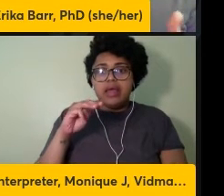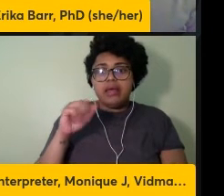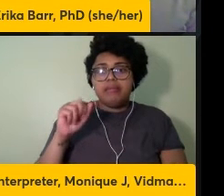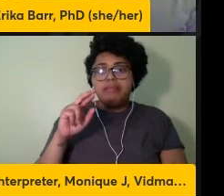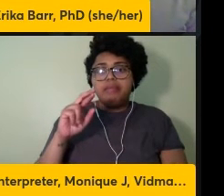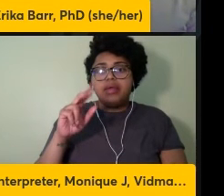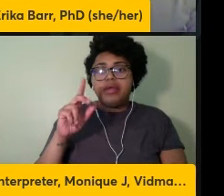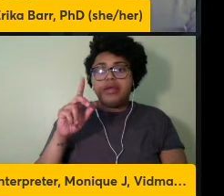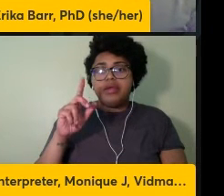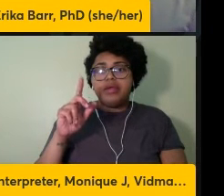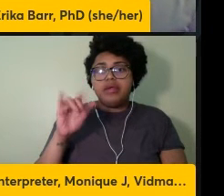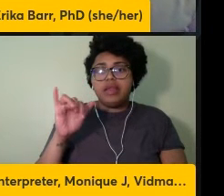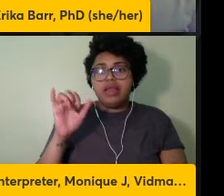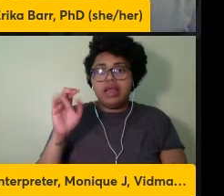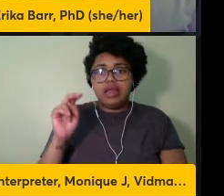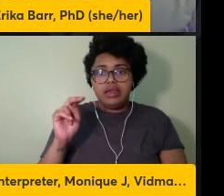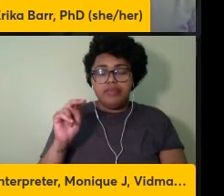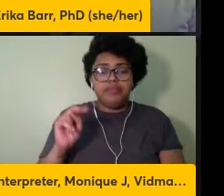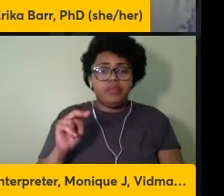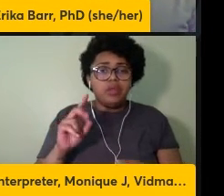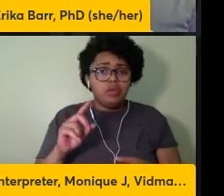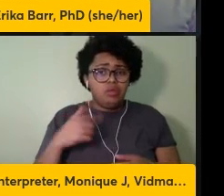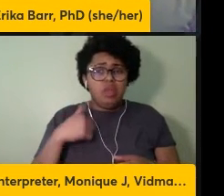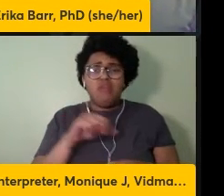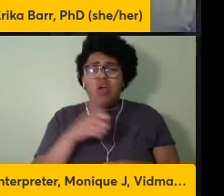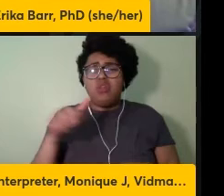in Arizona as well as in Montana.